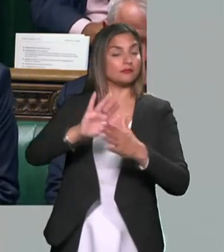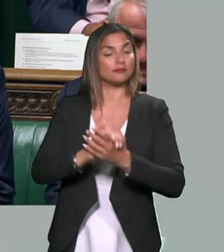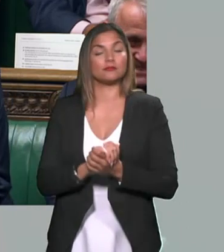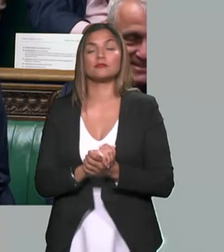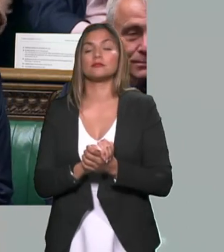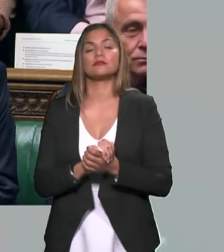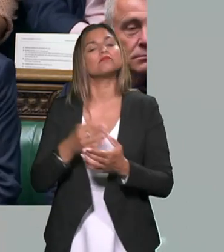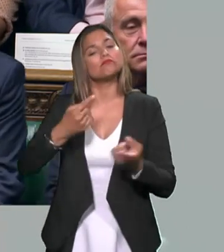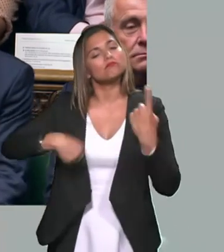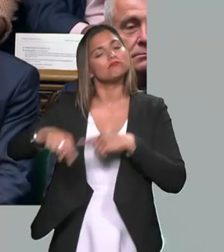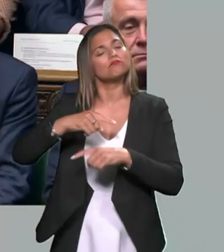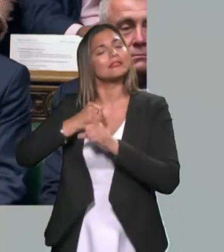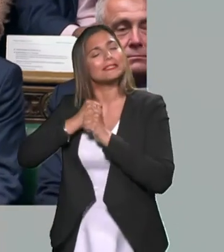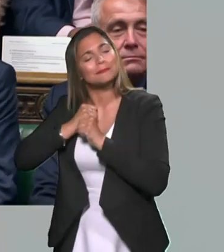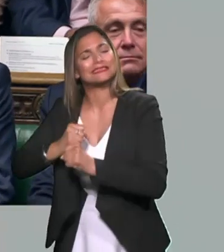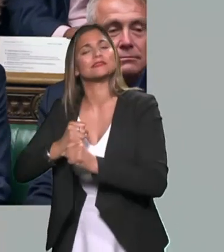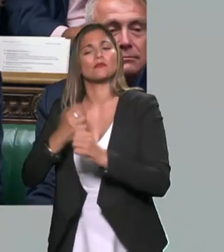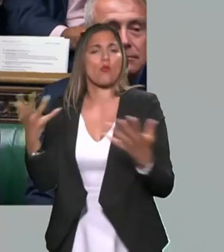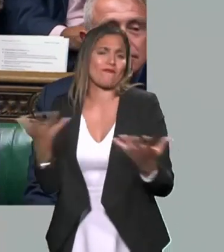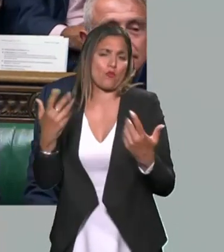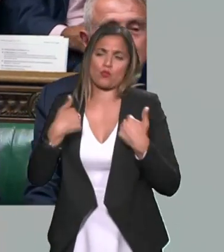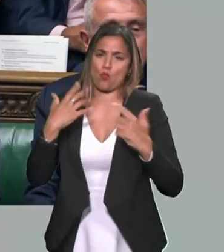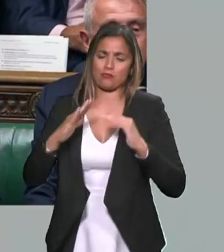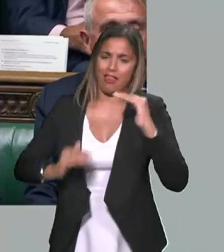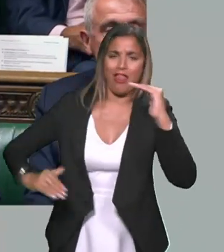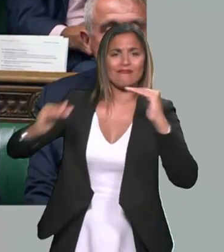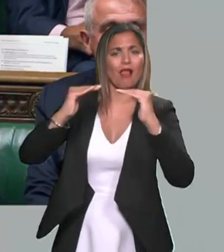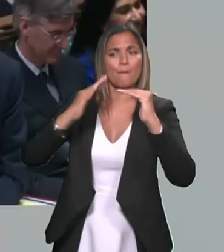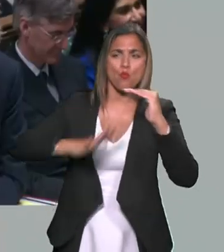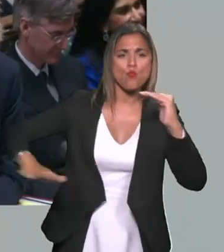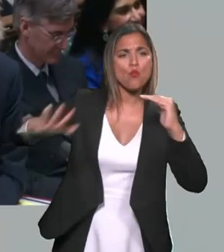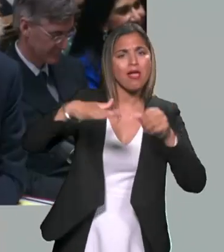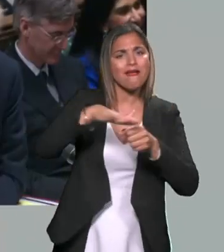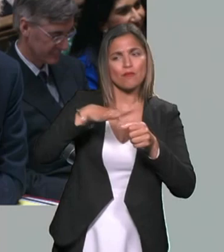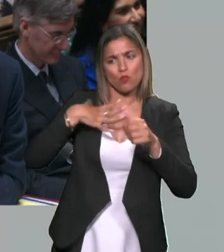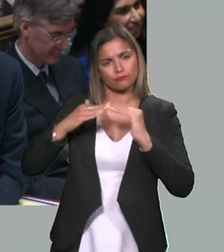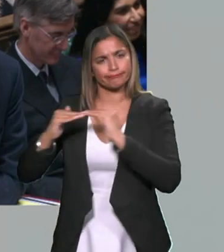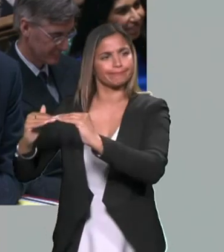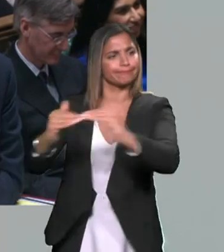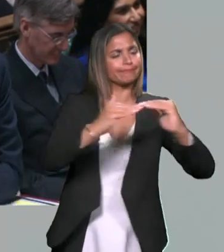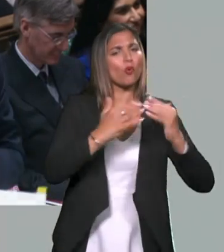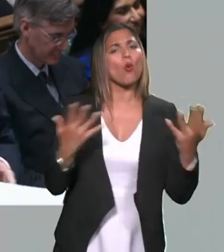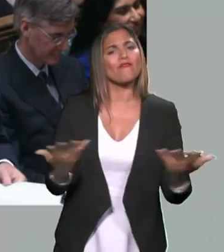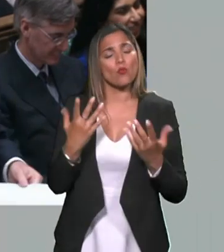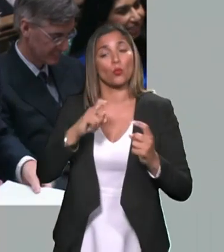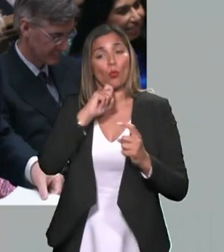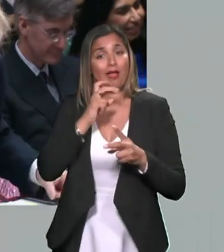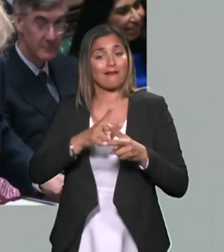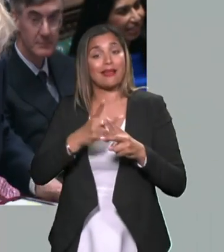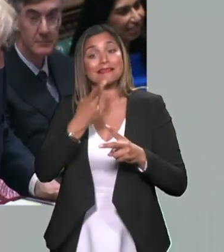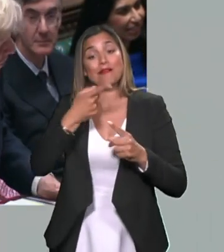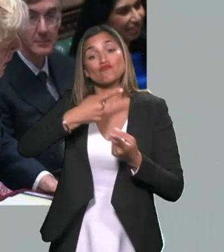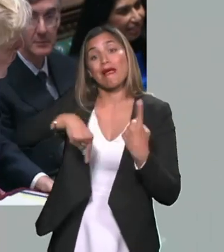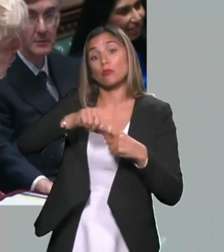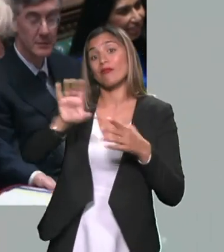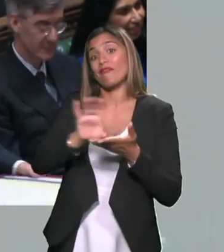to uniting and levelling up the UK, and as for the second round of the levelling up fund announcements, it will be